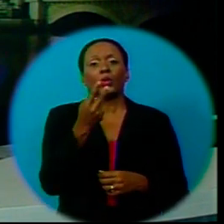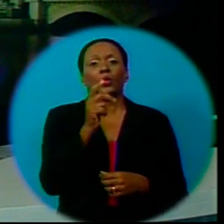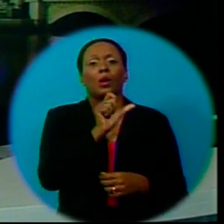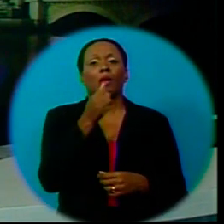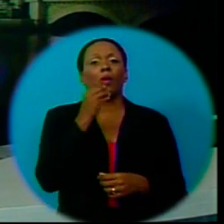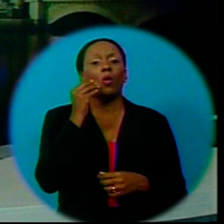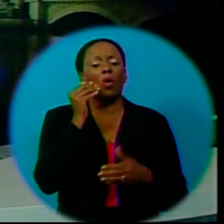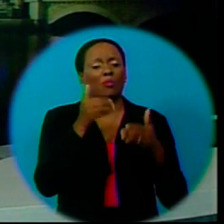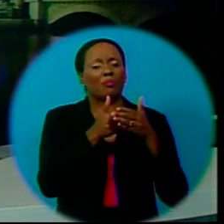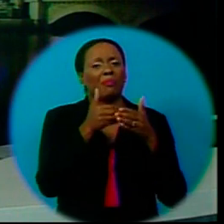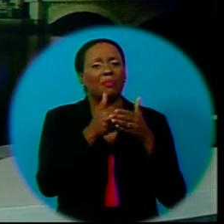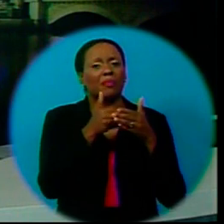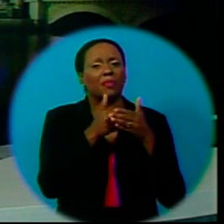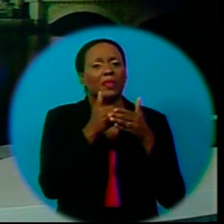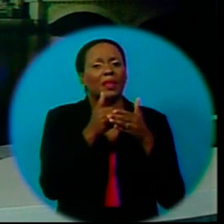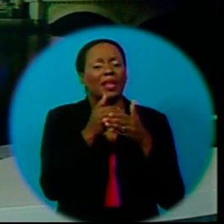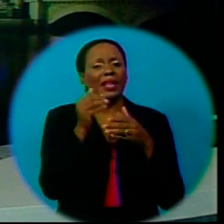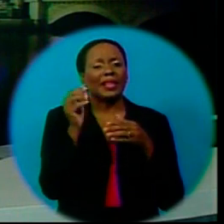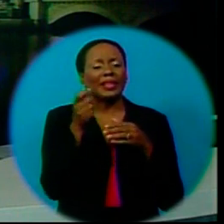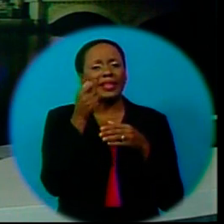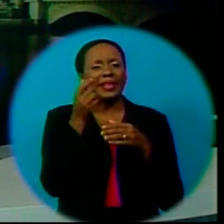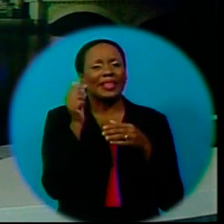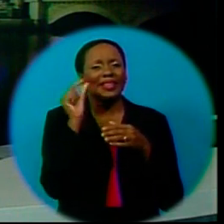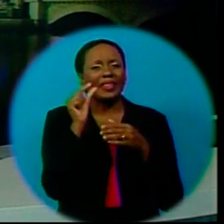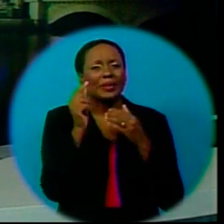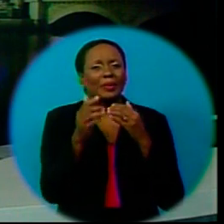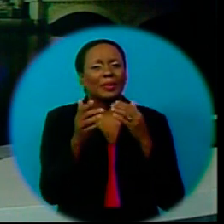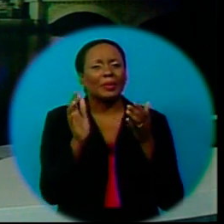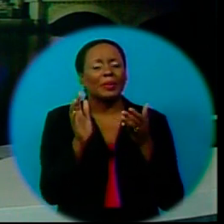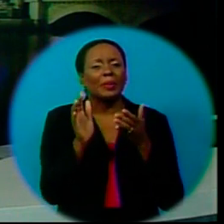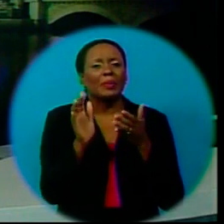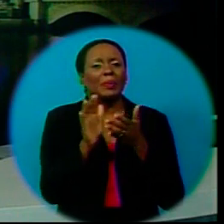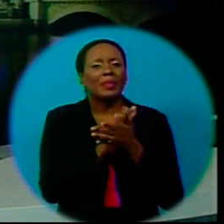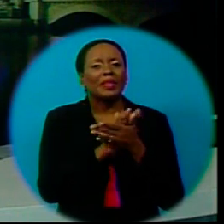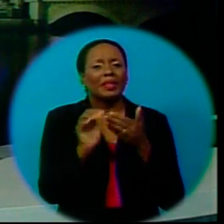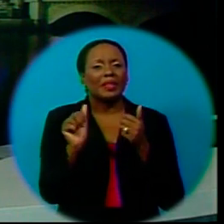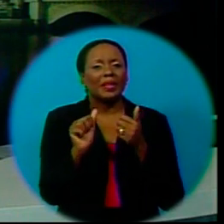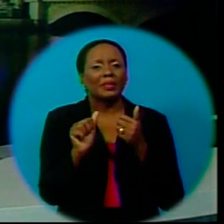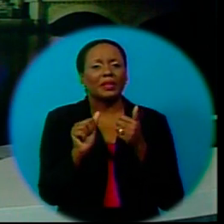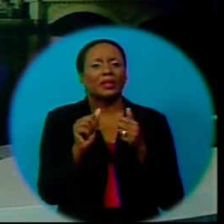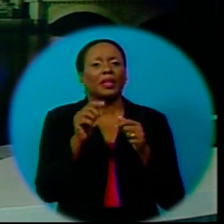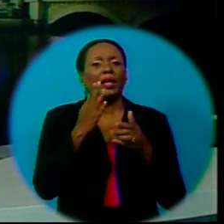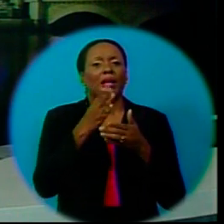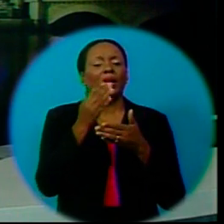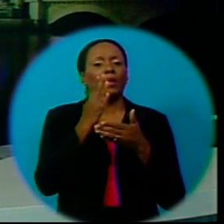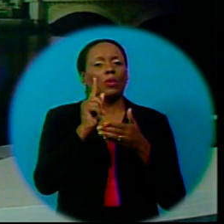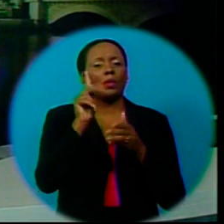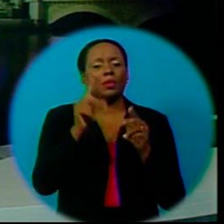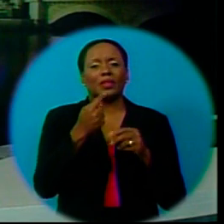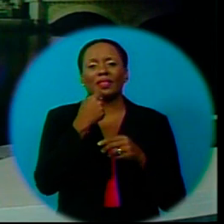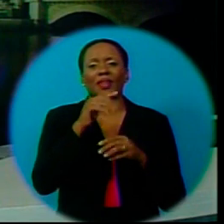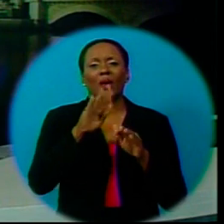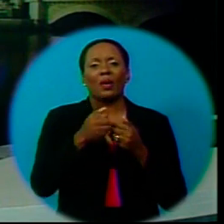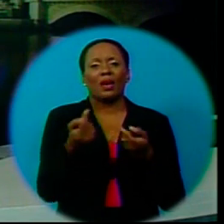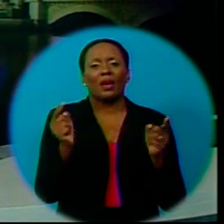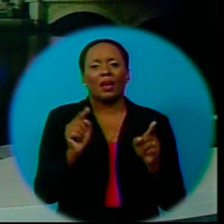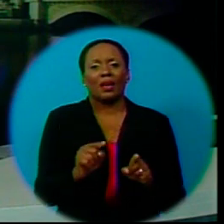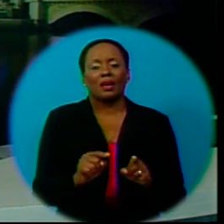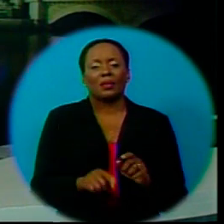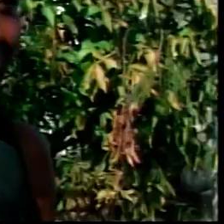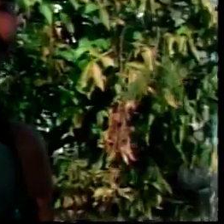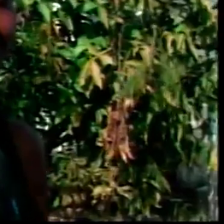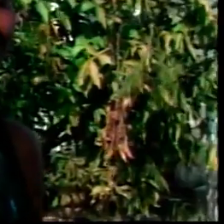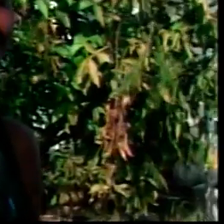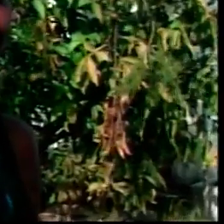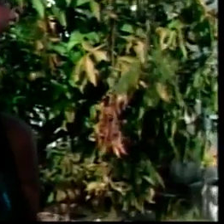damaged in that blaze. An eyewitness whose home received some damage to its roofing and shed recounts the ordeal. I was down the